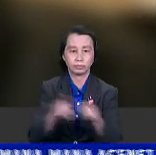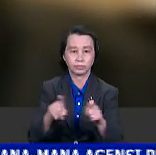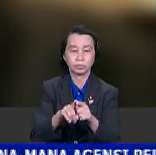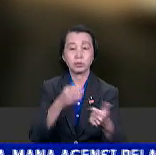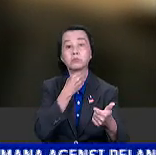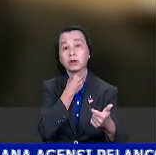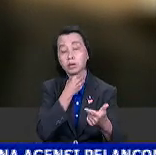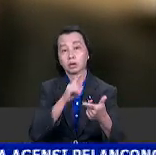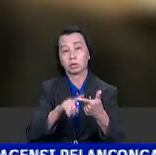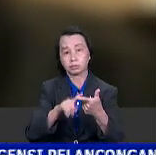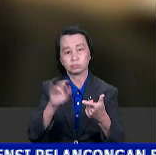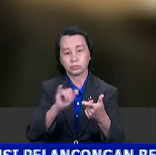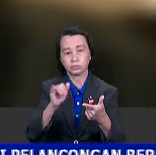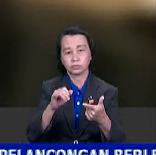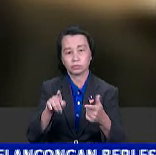Perak,